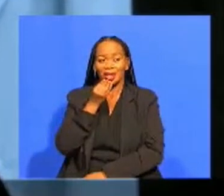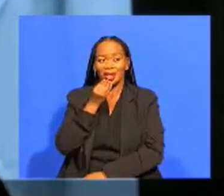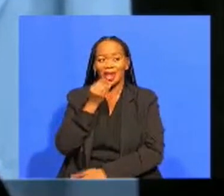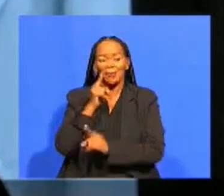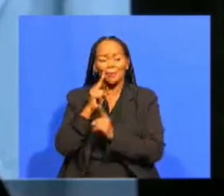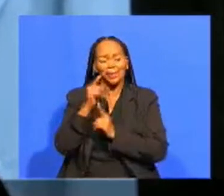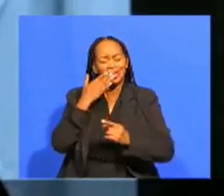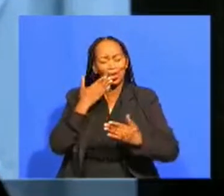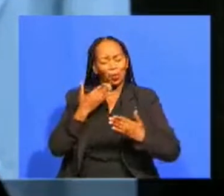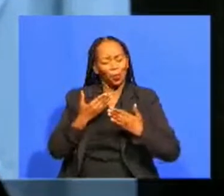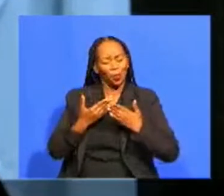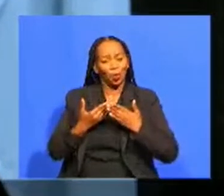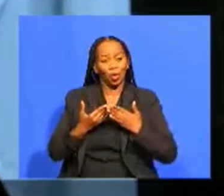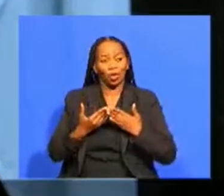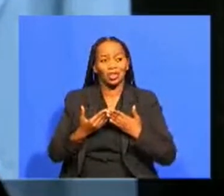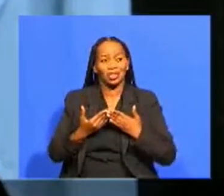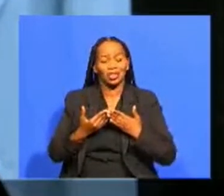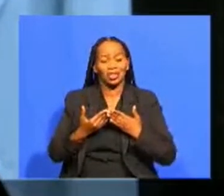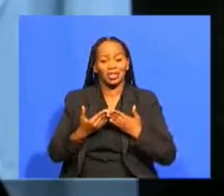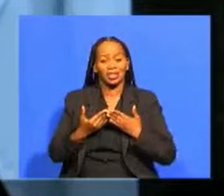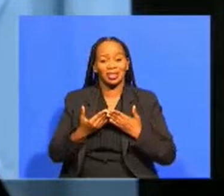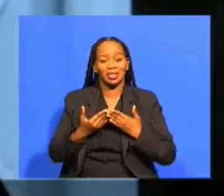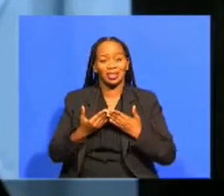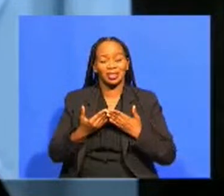that good yet.